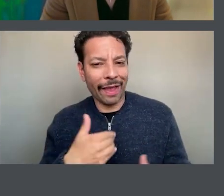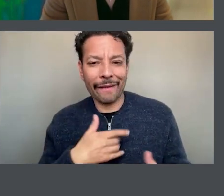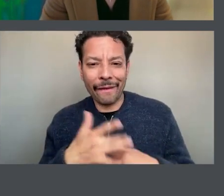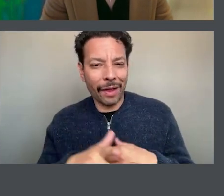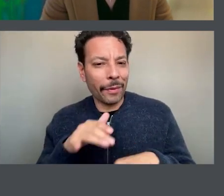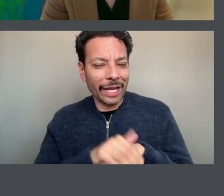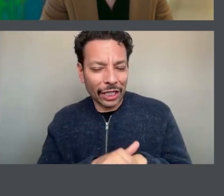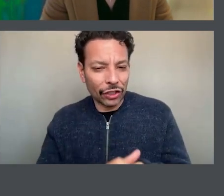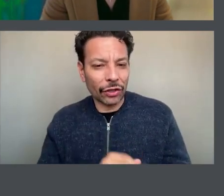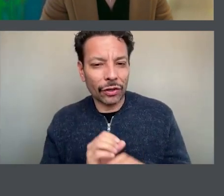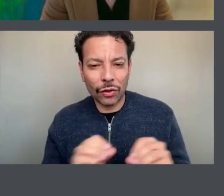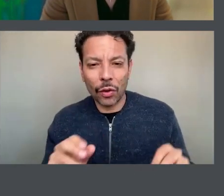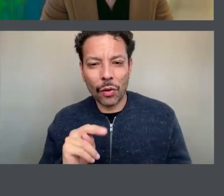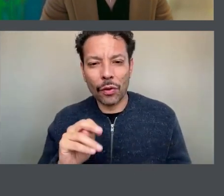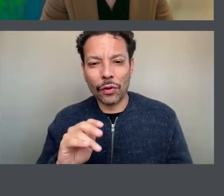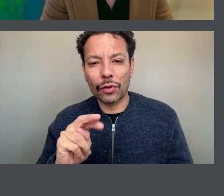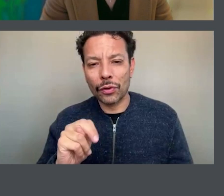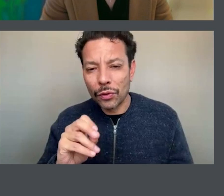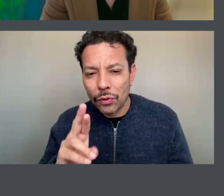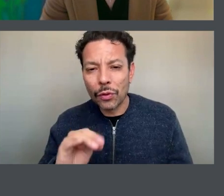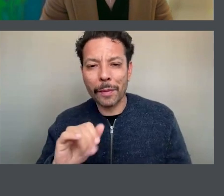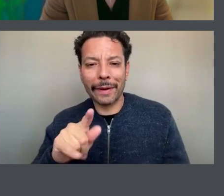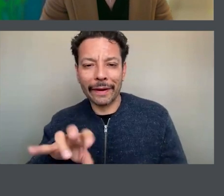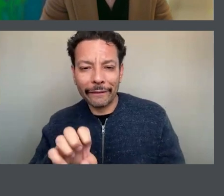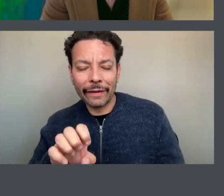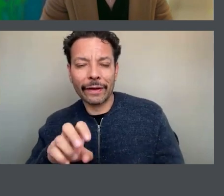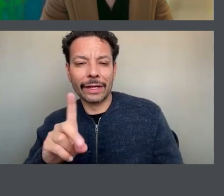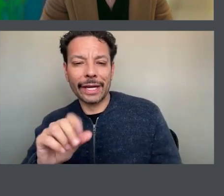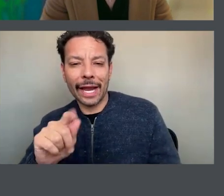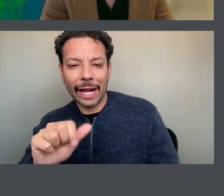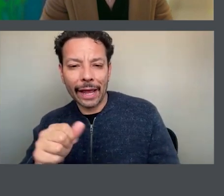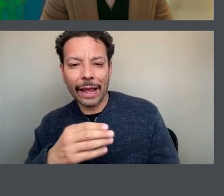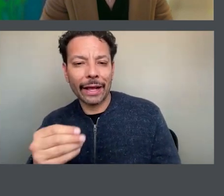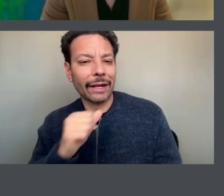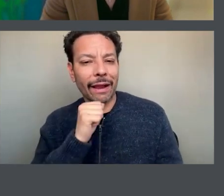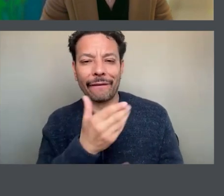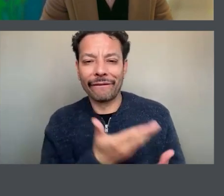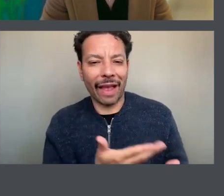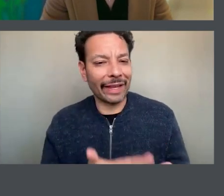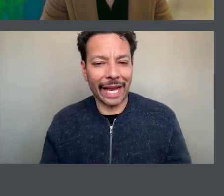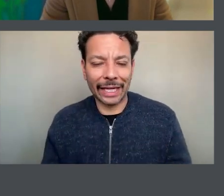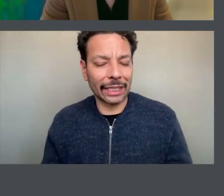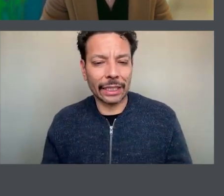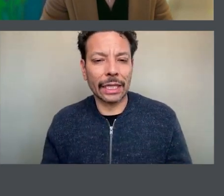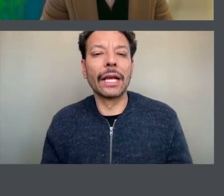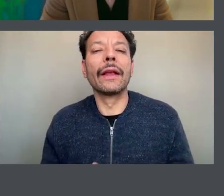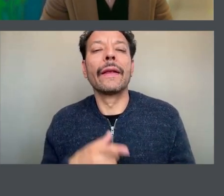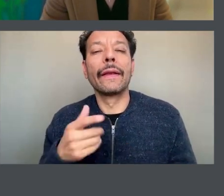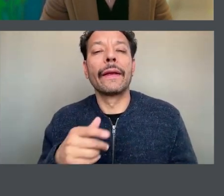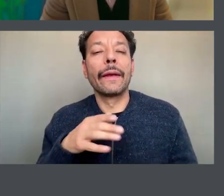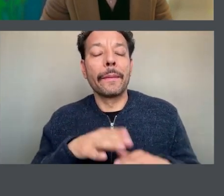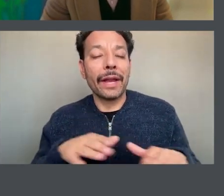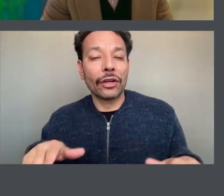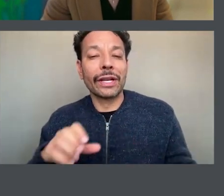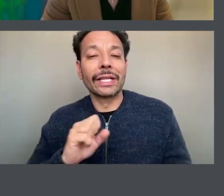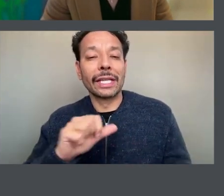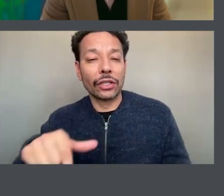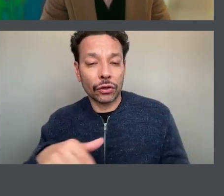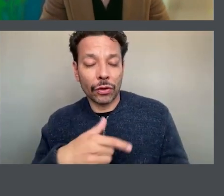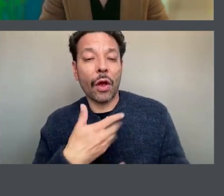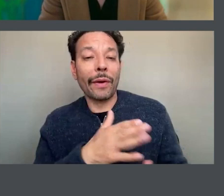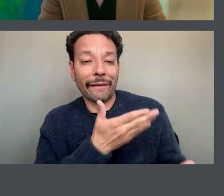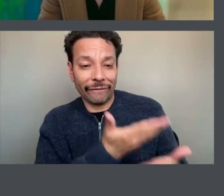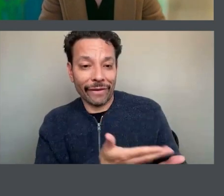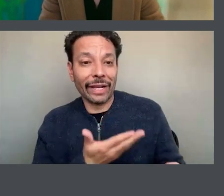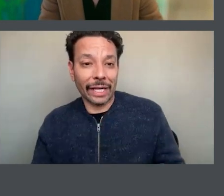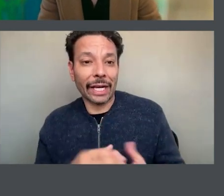English. There is no normative data, and it is not validated. And I do want to point out that the pediatric SSQ, interestingly, has